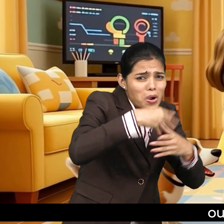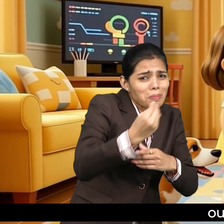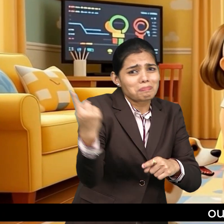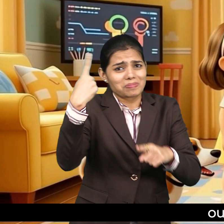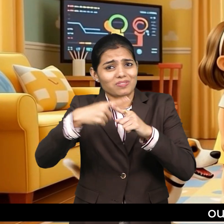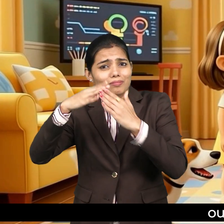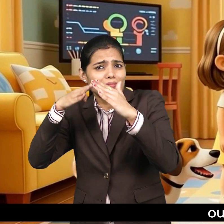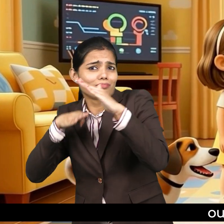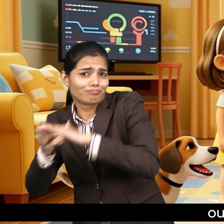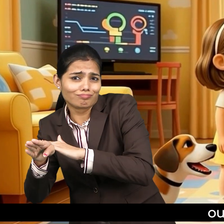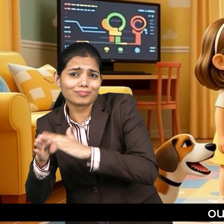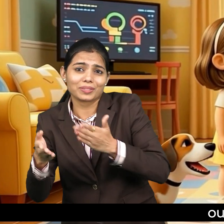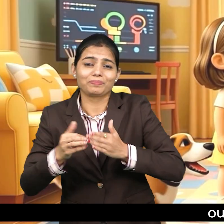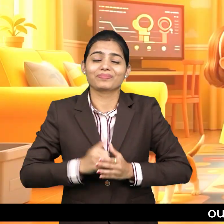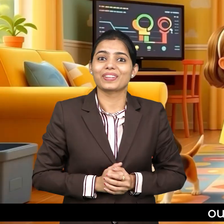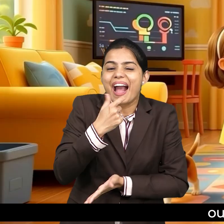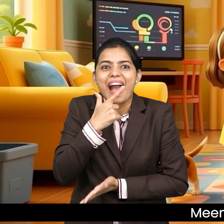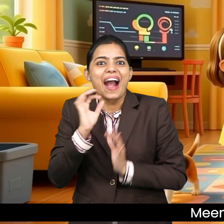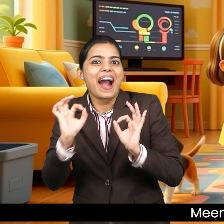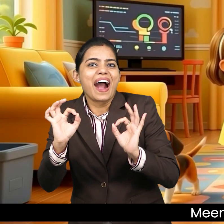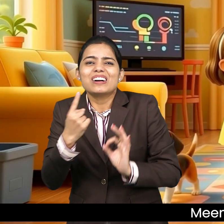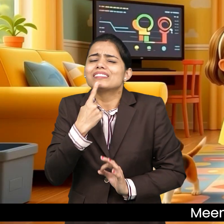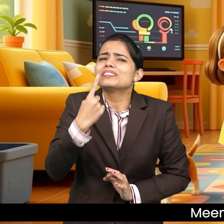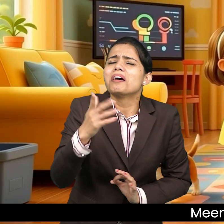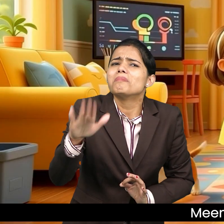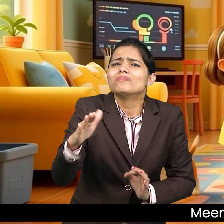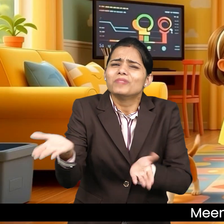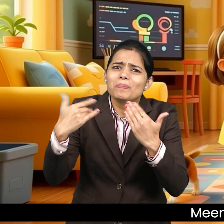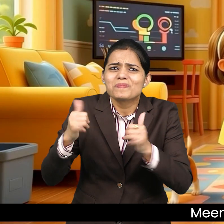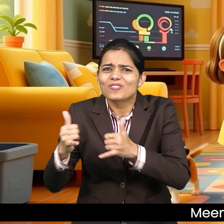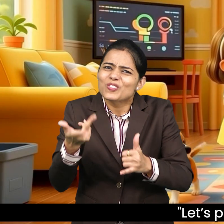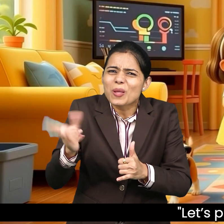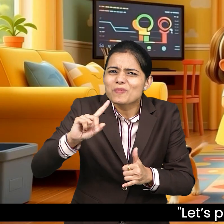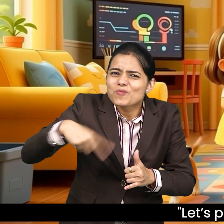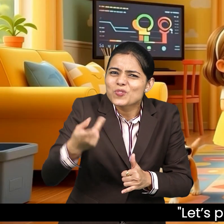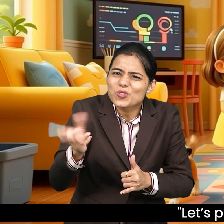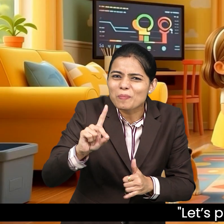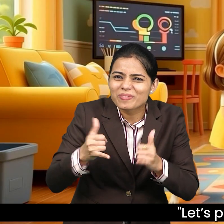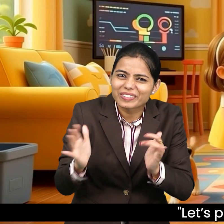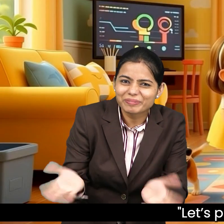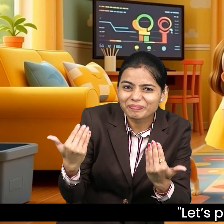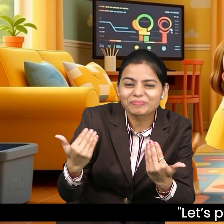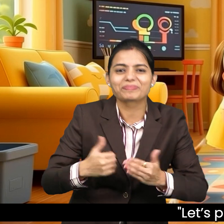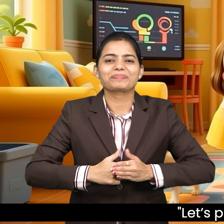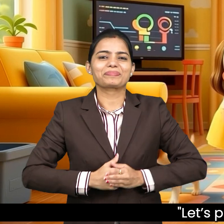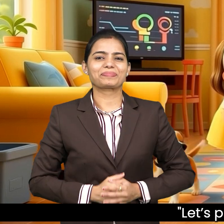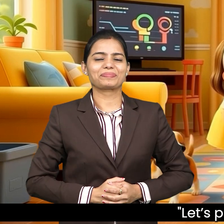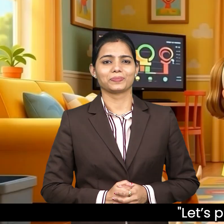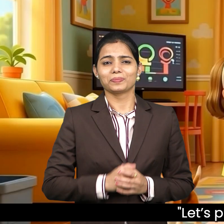outdoor or indoor. Meena smiled and said, Let's play again